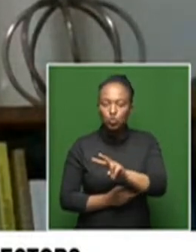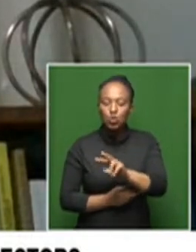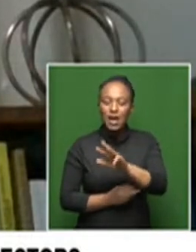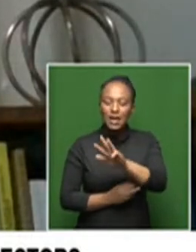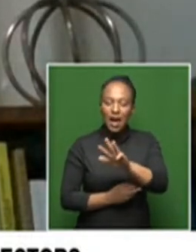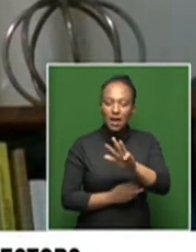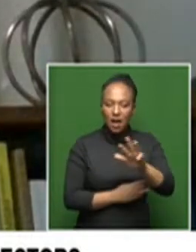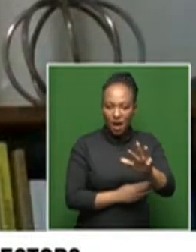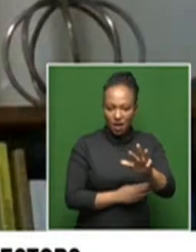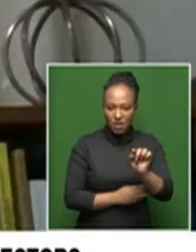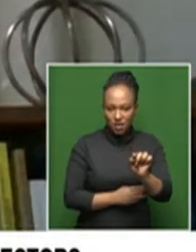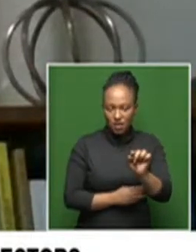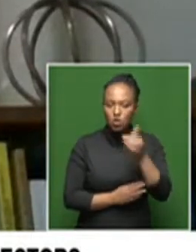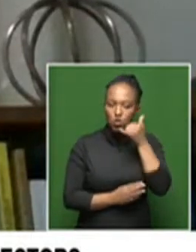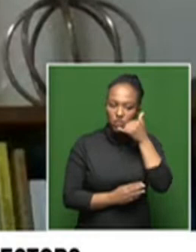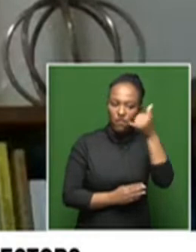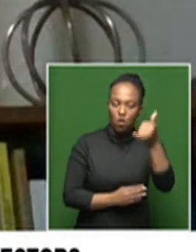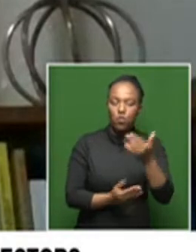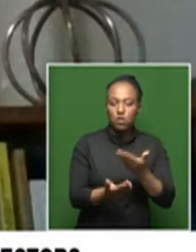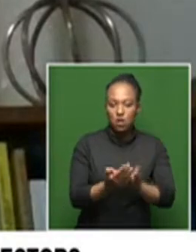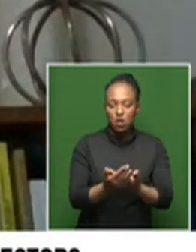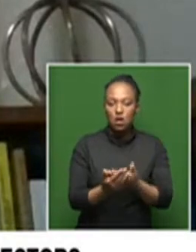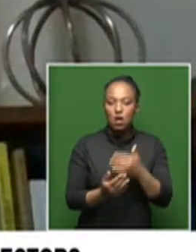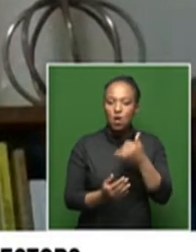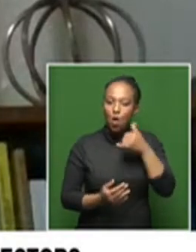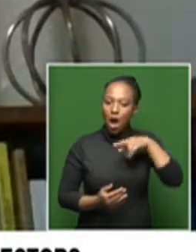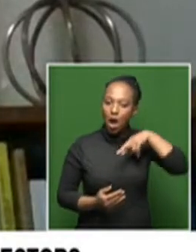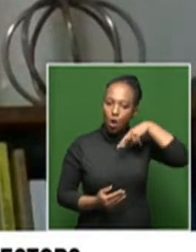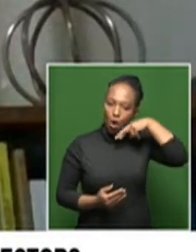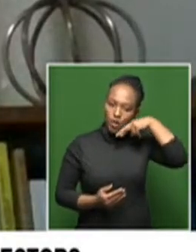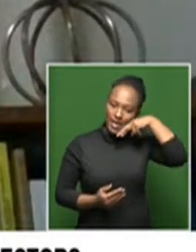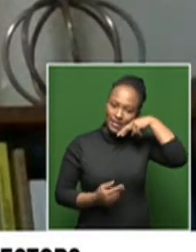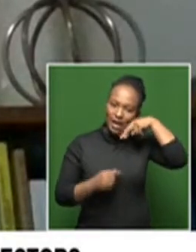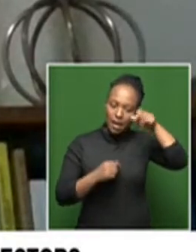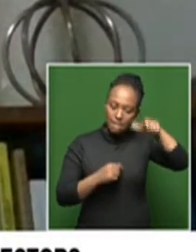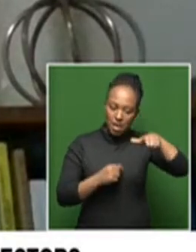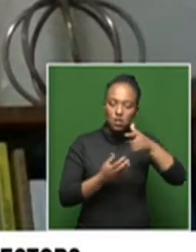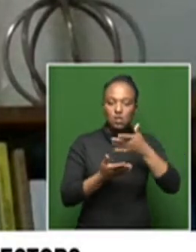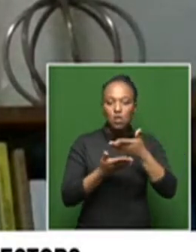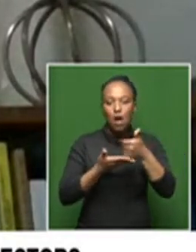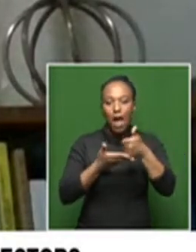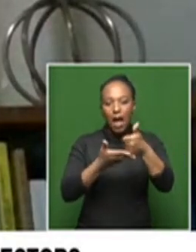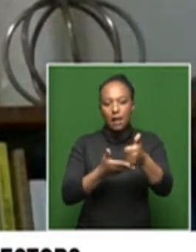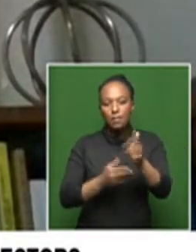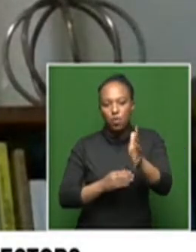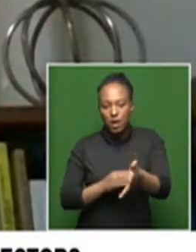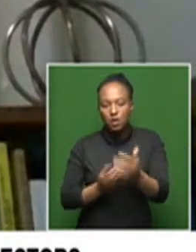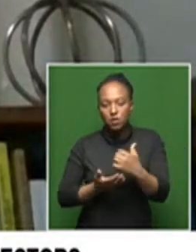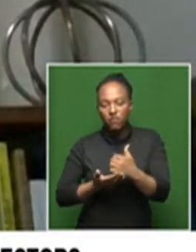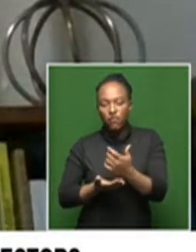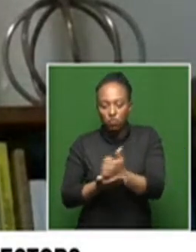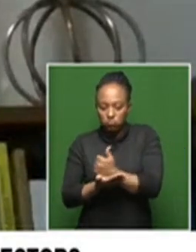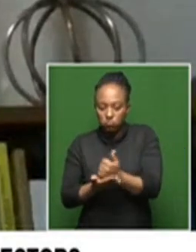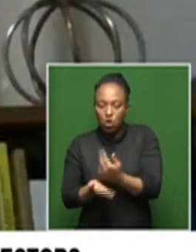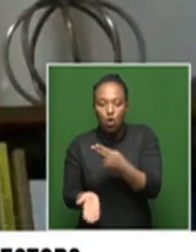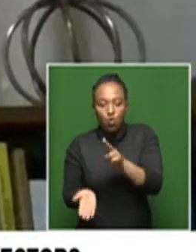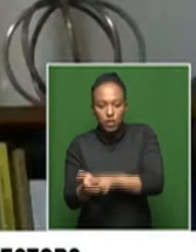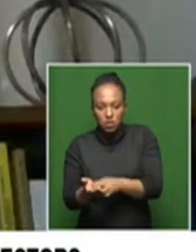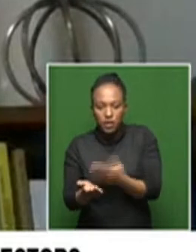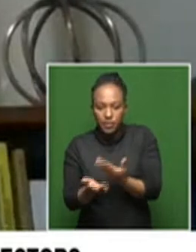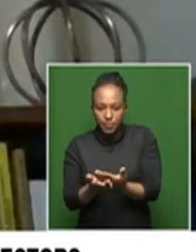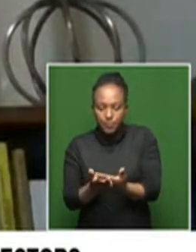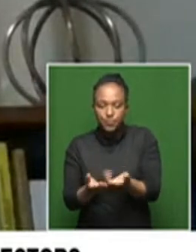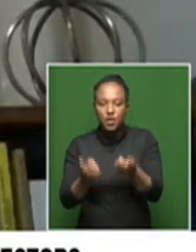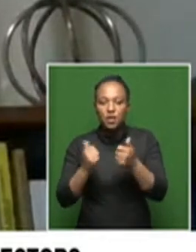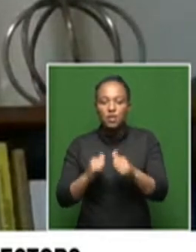0800-222-999, where there is a call center agent that will assist the person to register. And then we